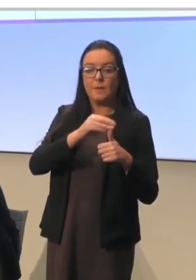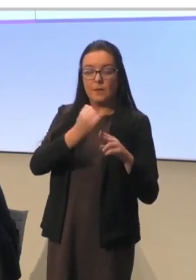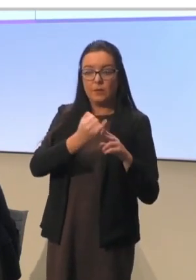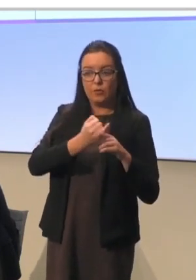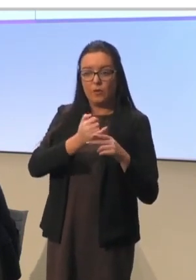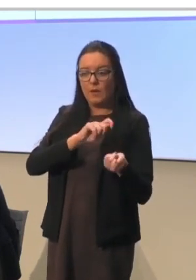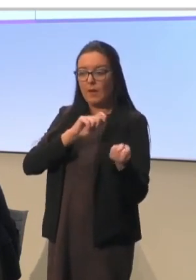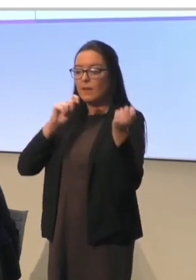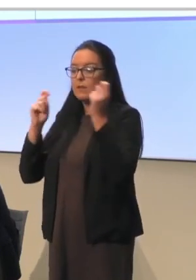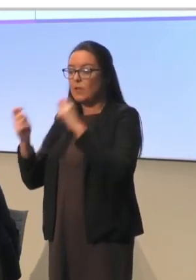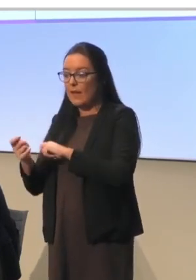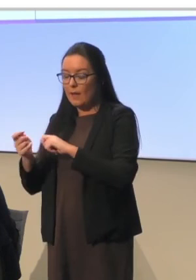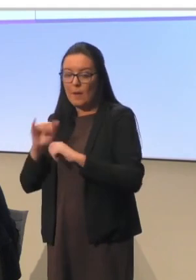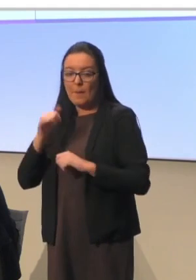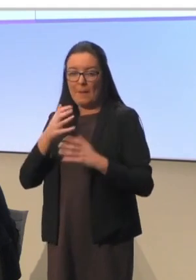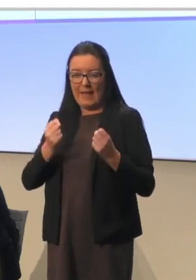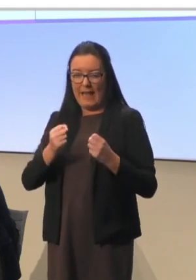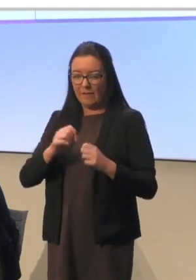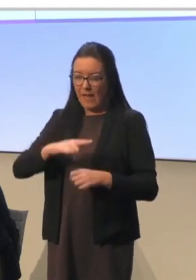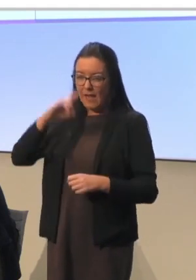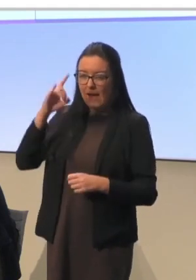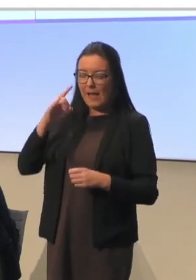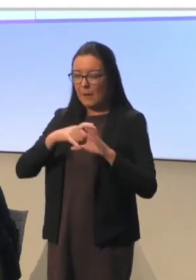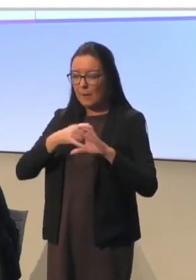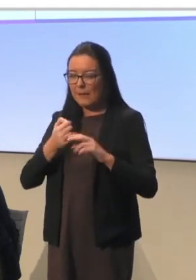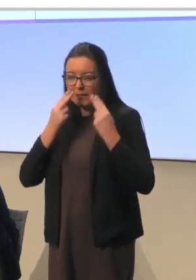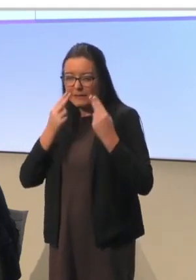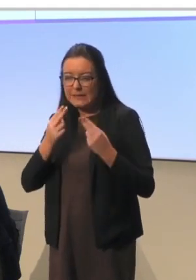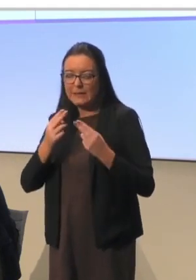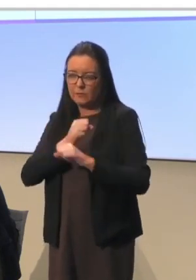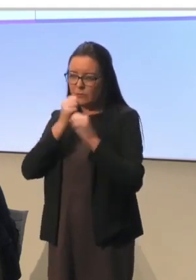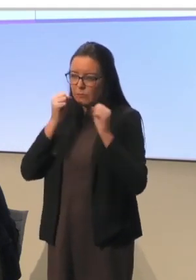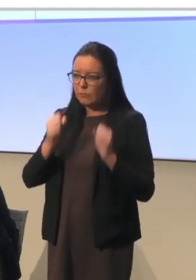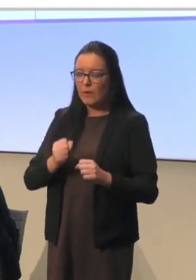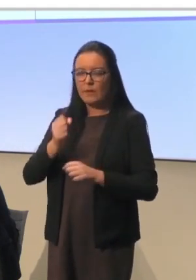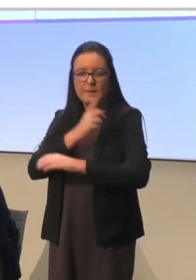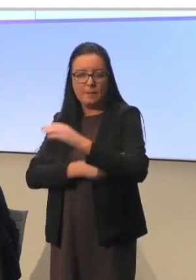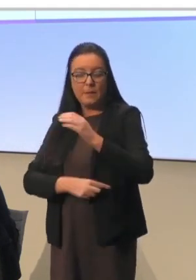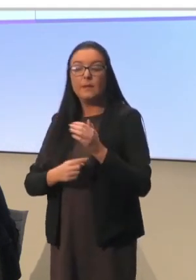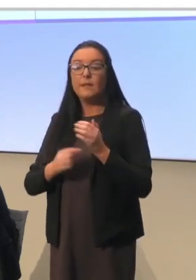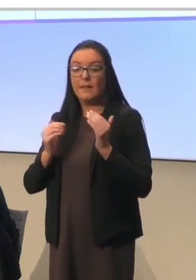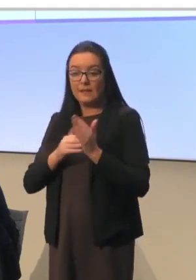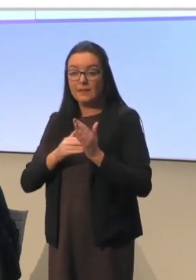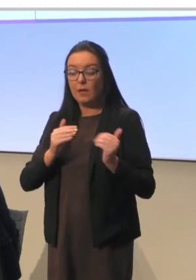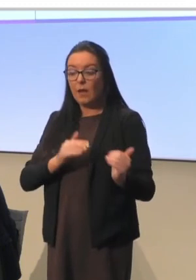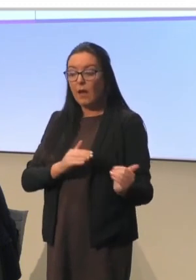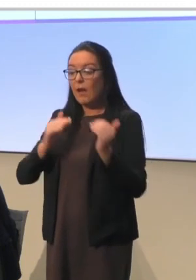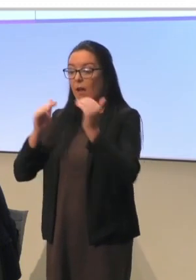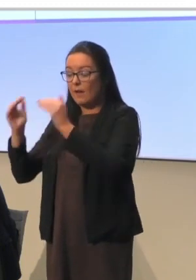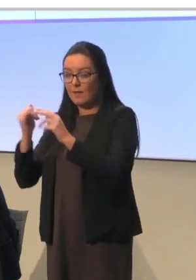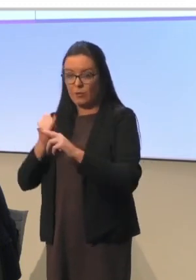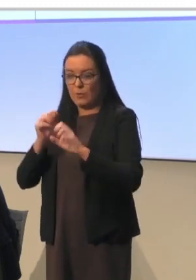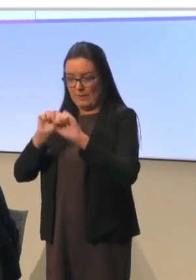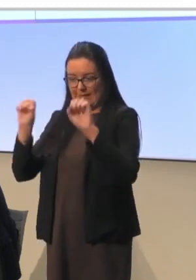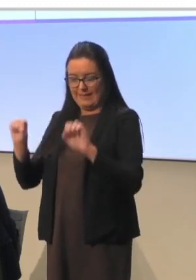with really high medical needs and more severe and profound disabilities are moving successfully through the educational system and through the school system, in